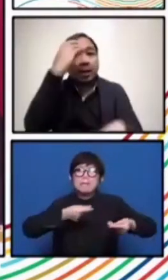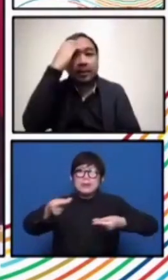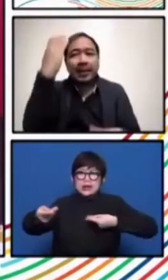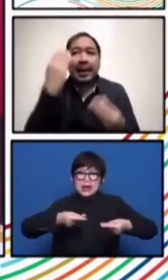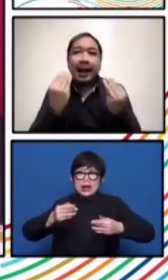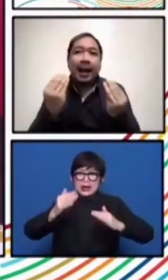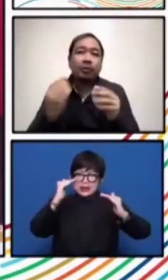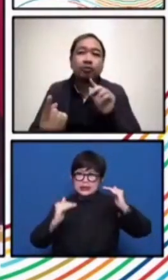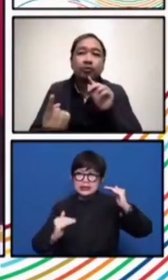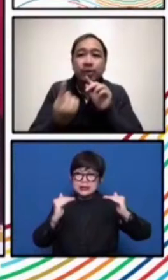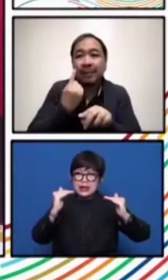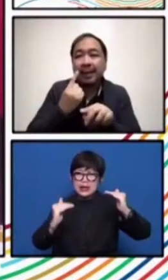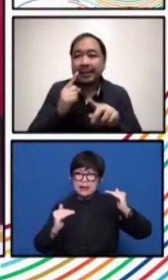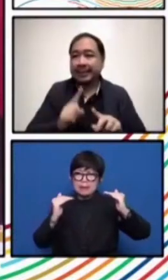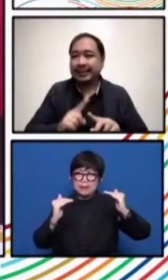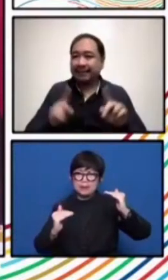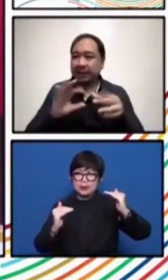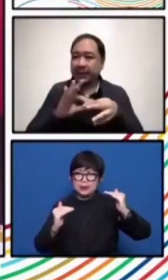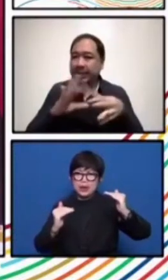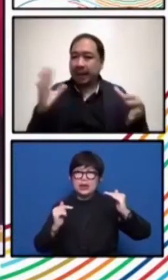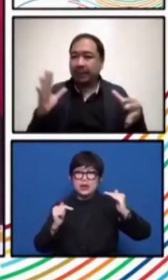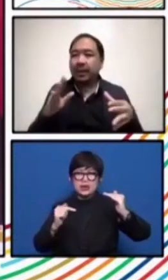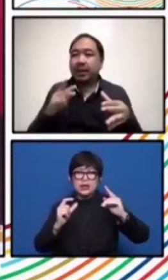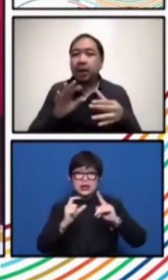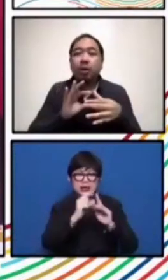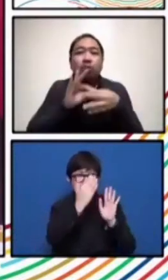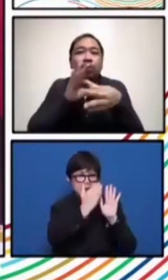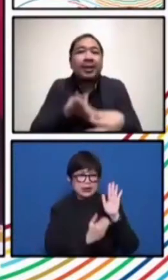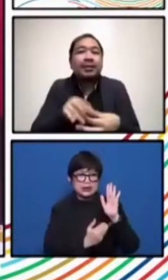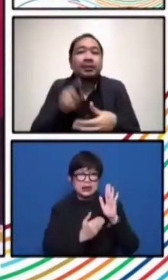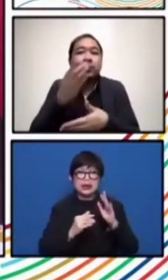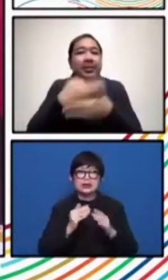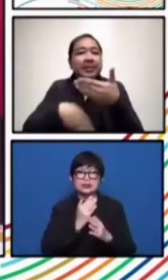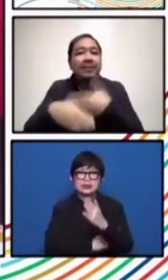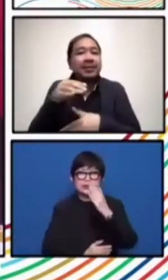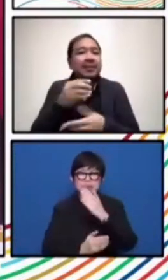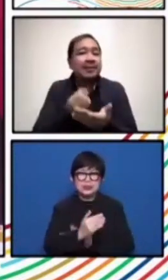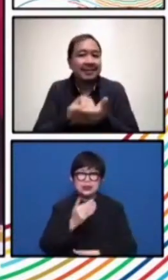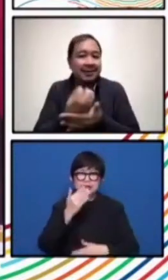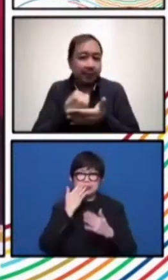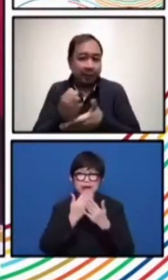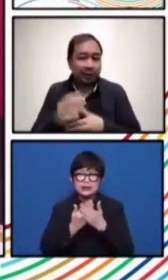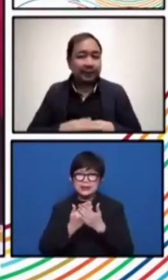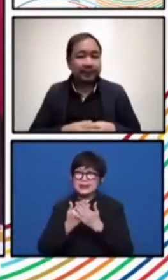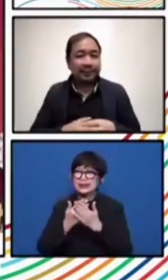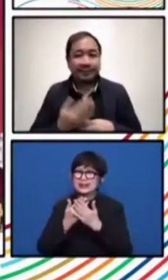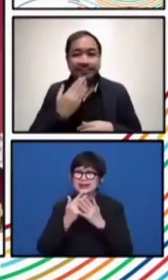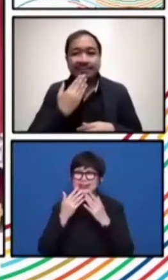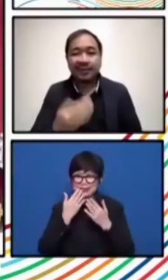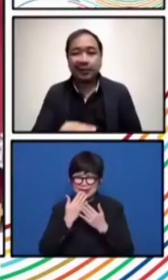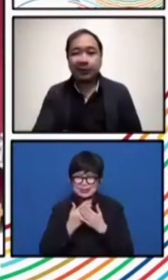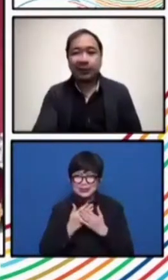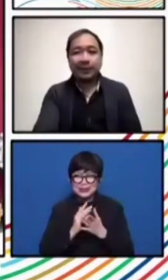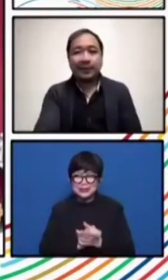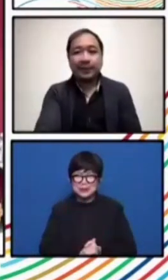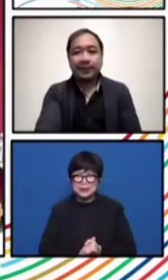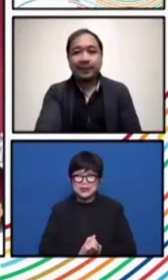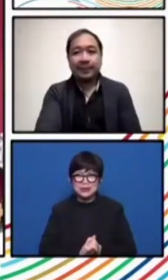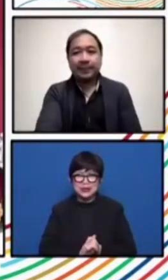in terms of disability data so thank you very much thank you very much Miss